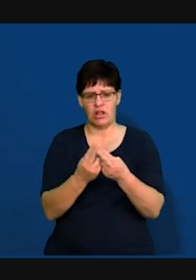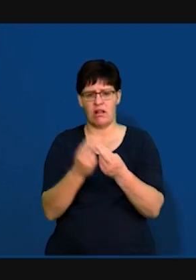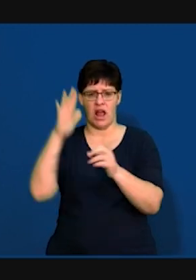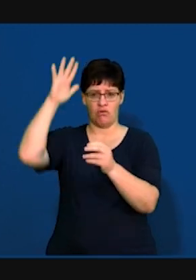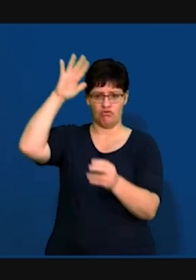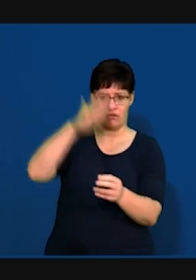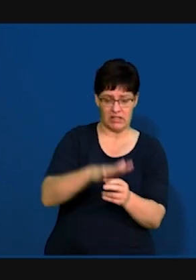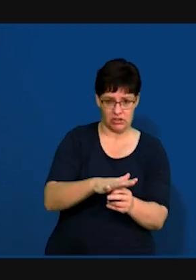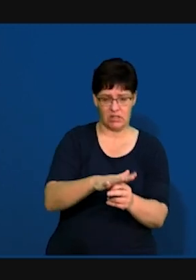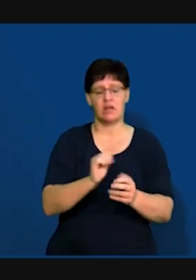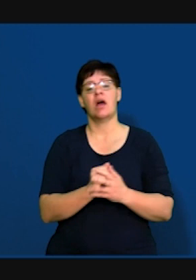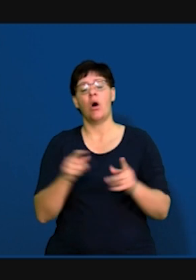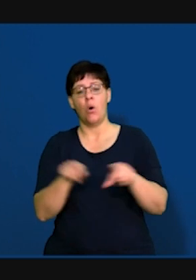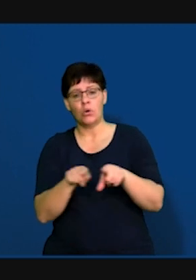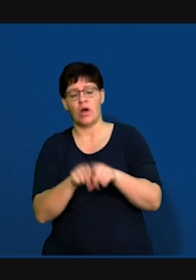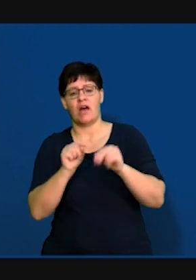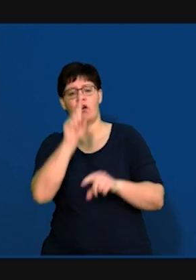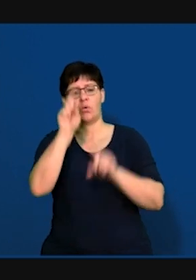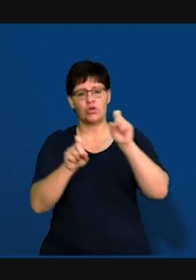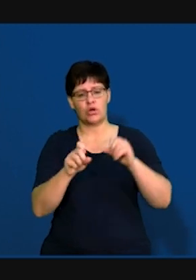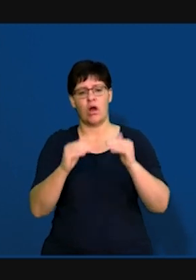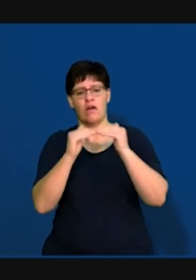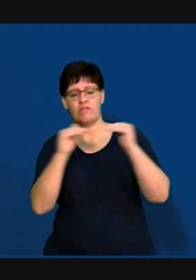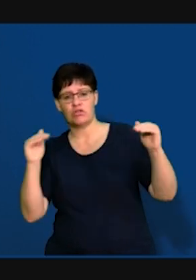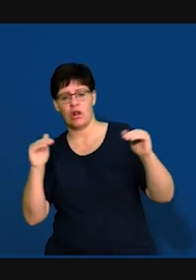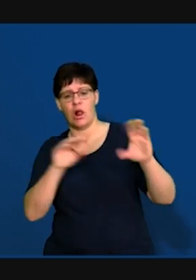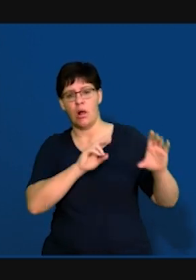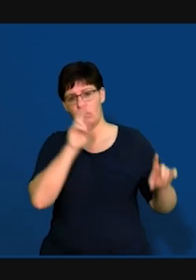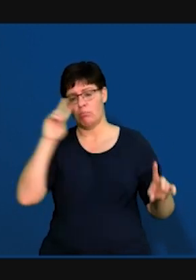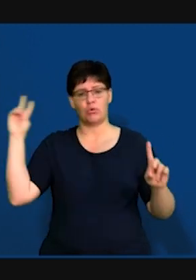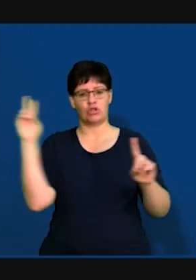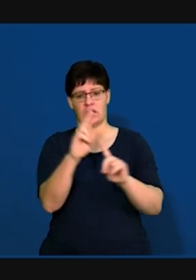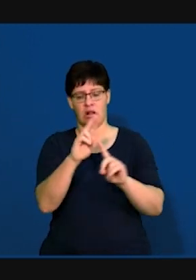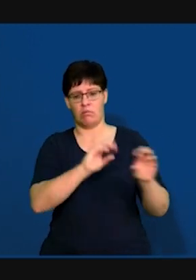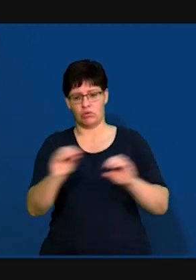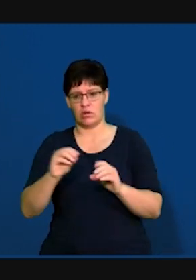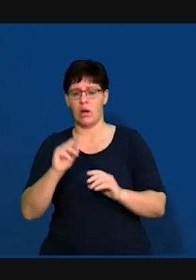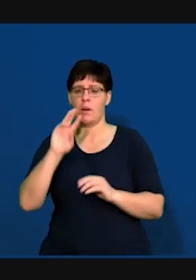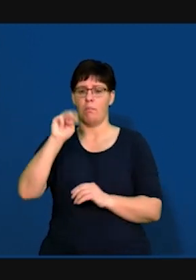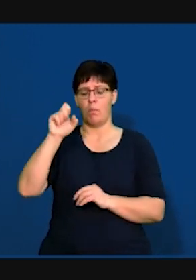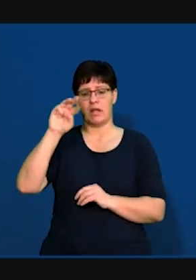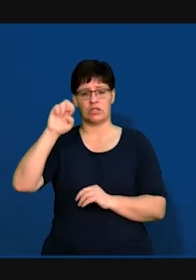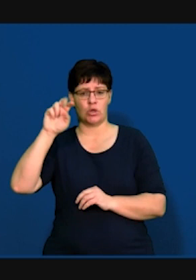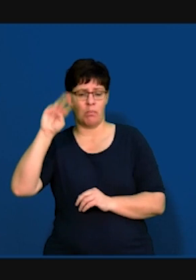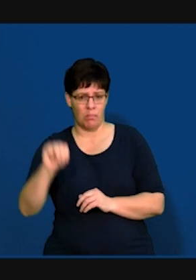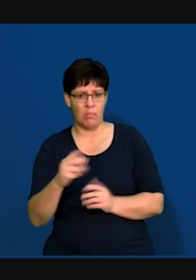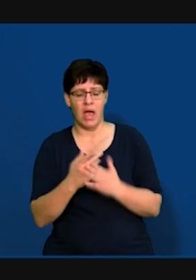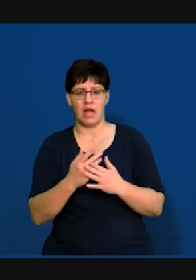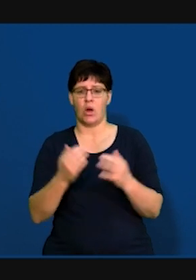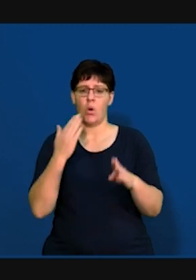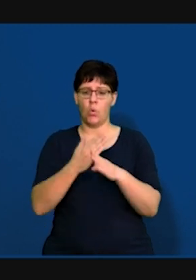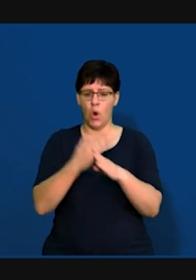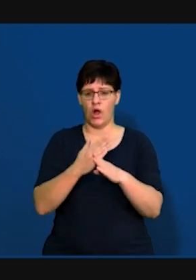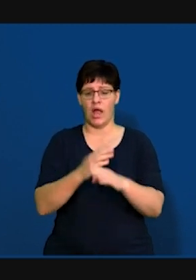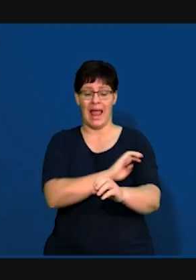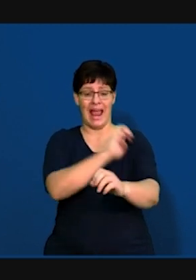also have questions based on vertical projectile motion, linear momentum, as well as work, energy, and power. And then